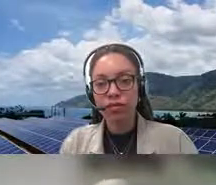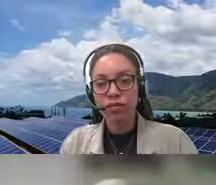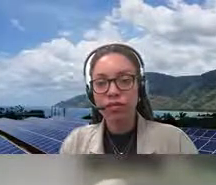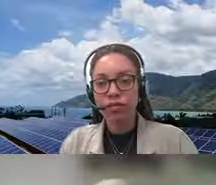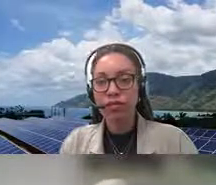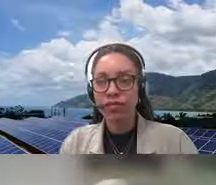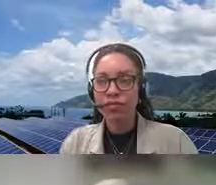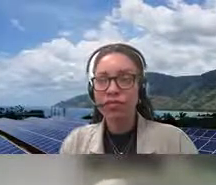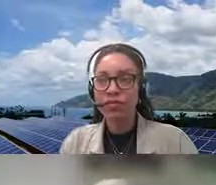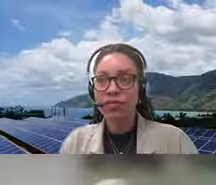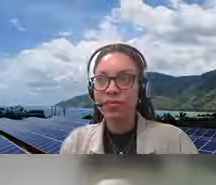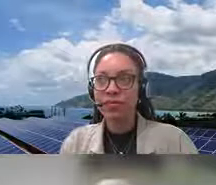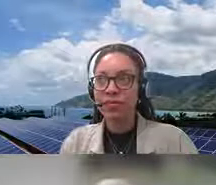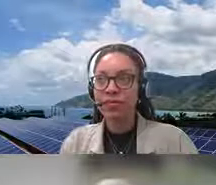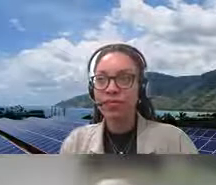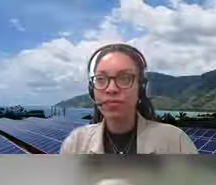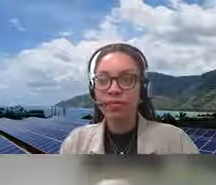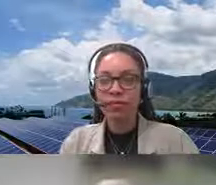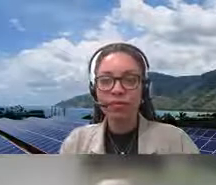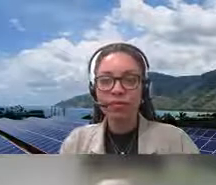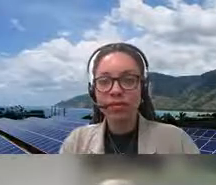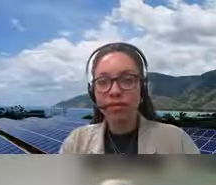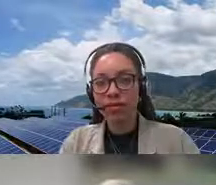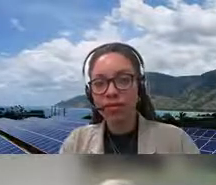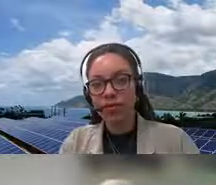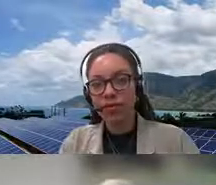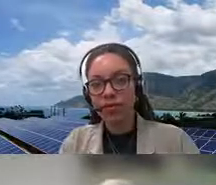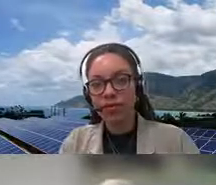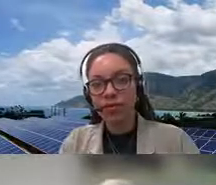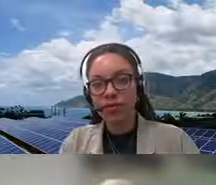complex. And what made that sort of complex is